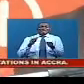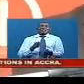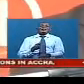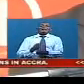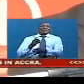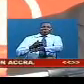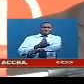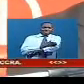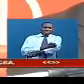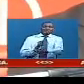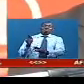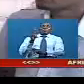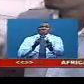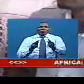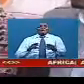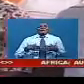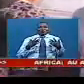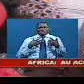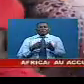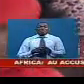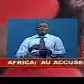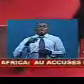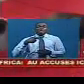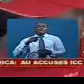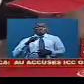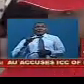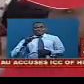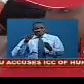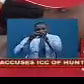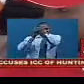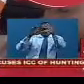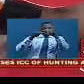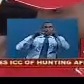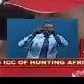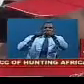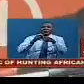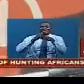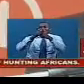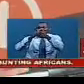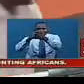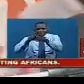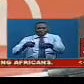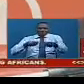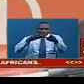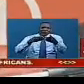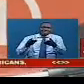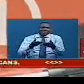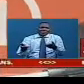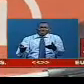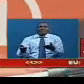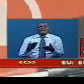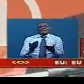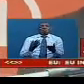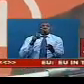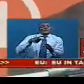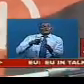way to make our customers very happy. Goil's vision is to continue to be a world-class provider of goods and services